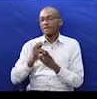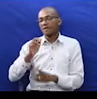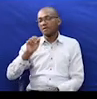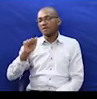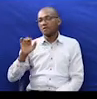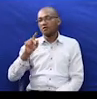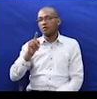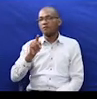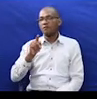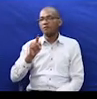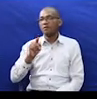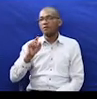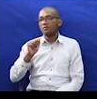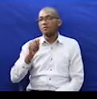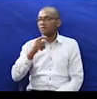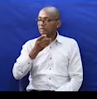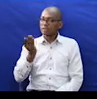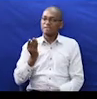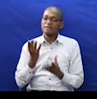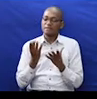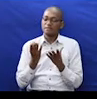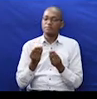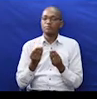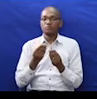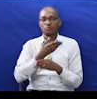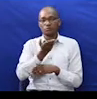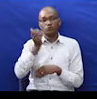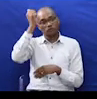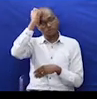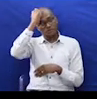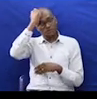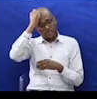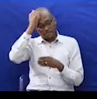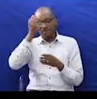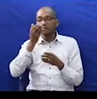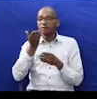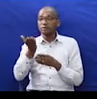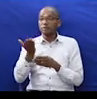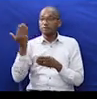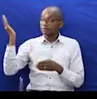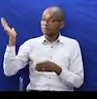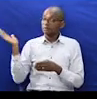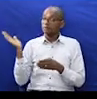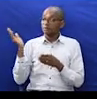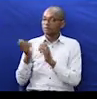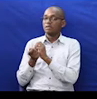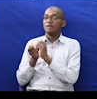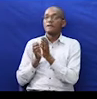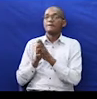hypotenuse. So it is very, very simple to remember these definitions. So to remember this,